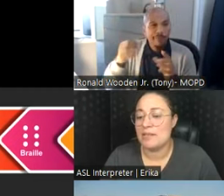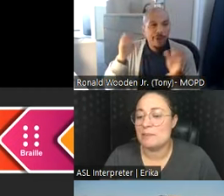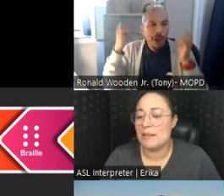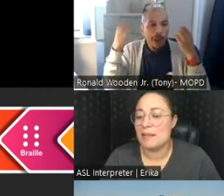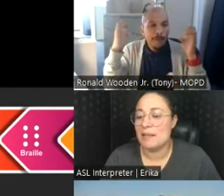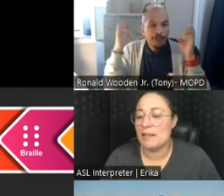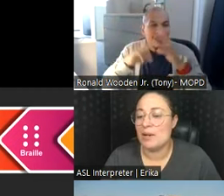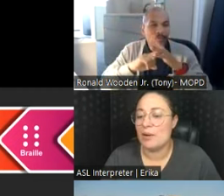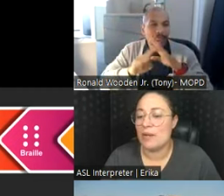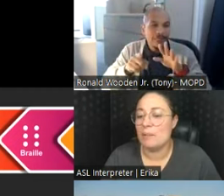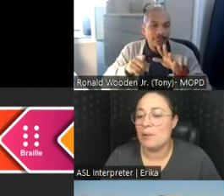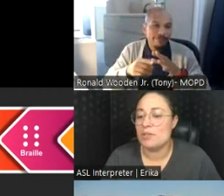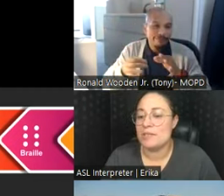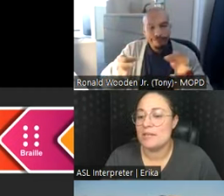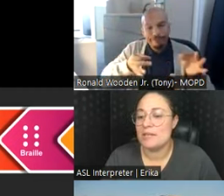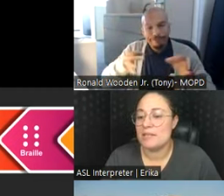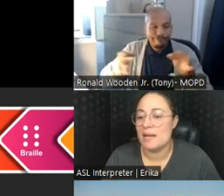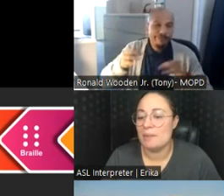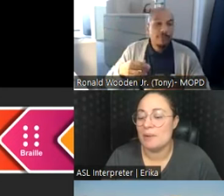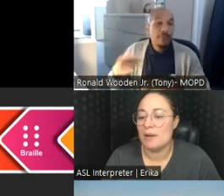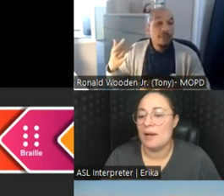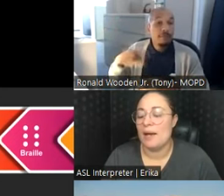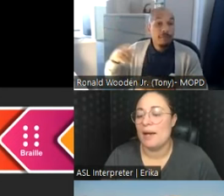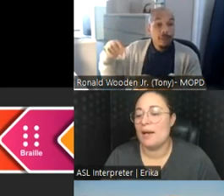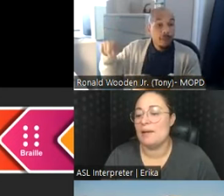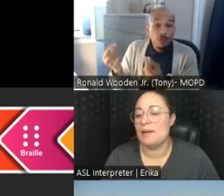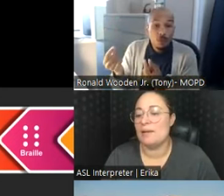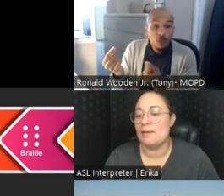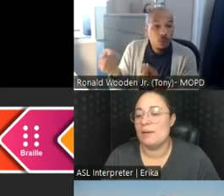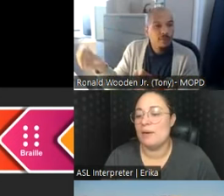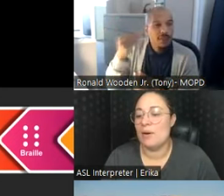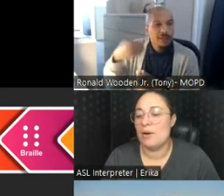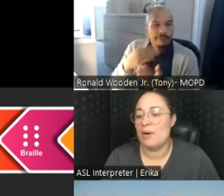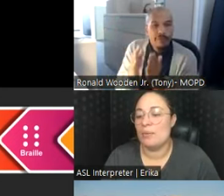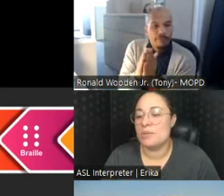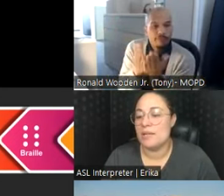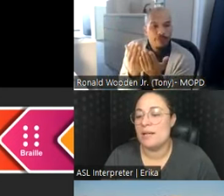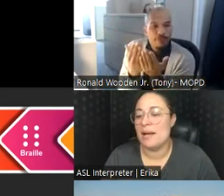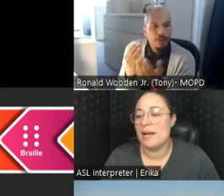person explaining, you know, the emergency escape and